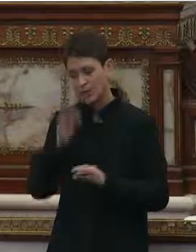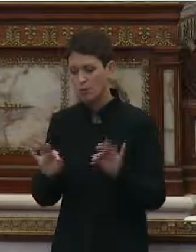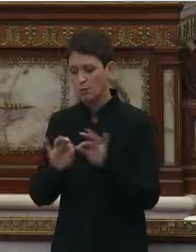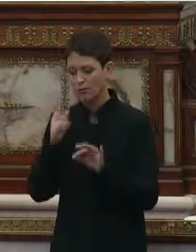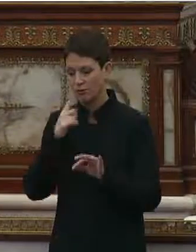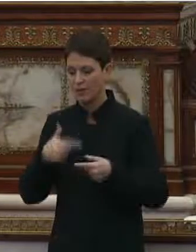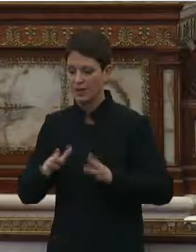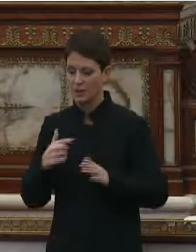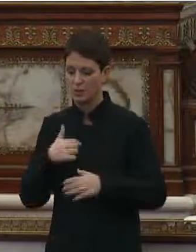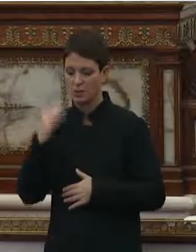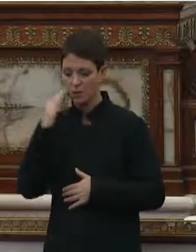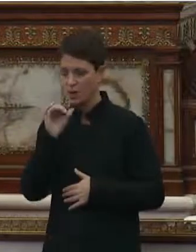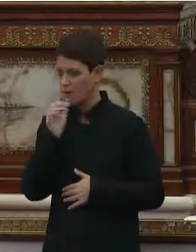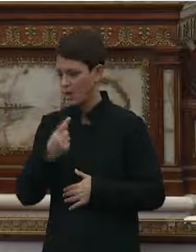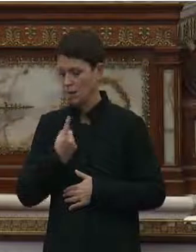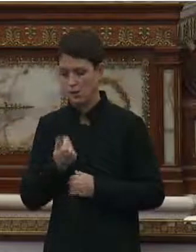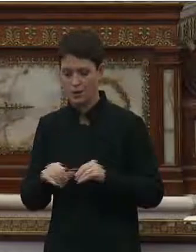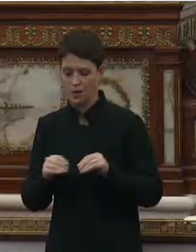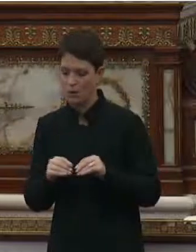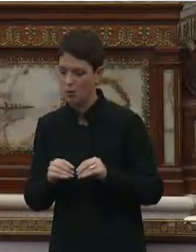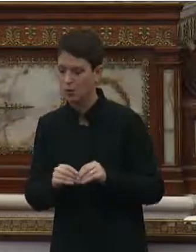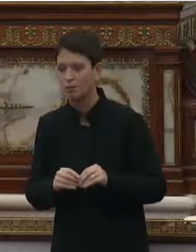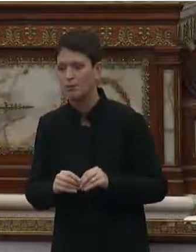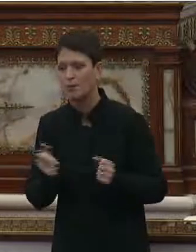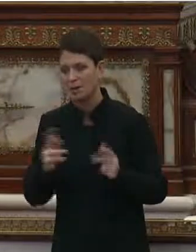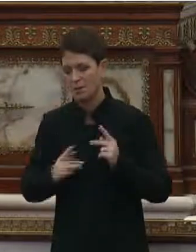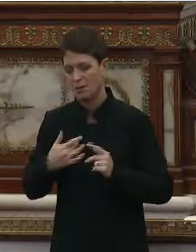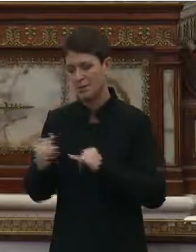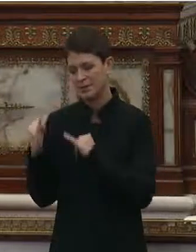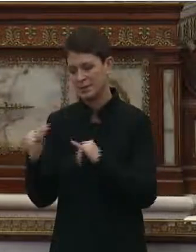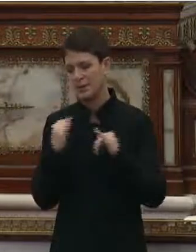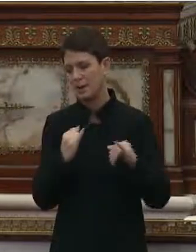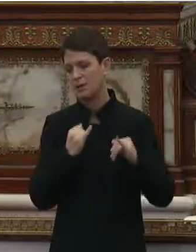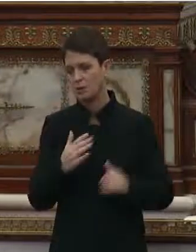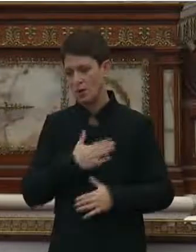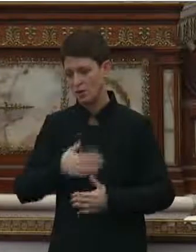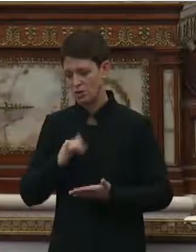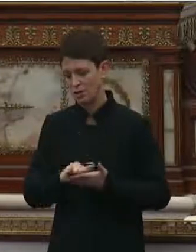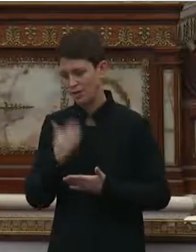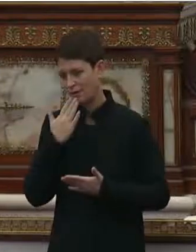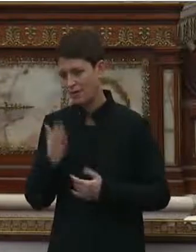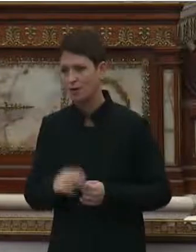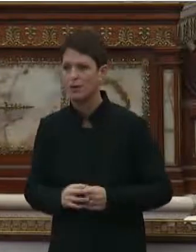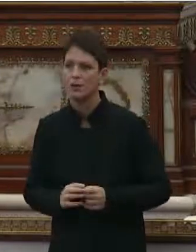allows me to know that I'm not alone in this and that, you know, other people felt the way that I did. So I appreciate this.